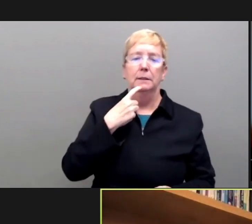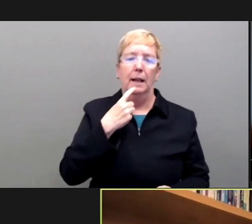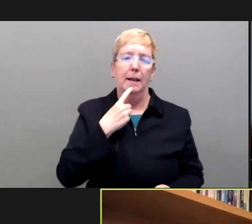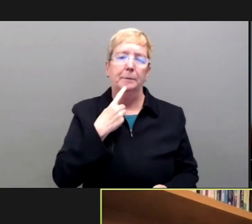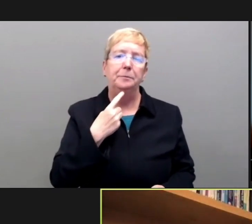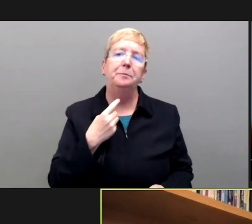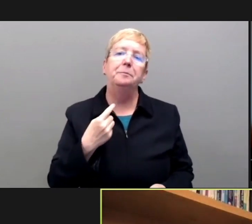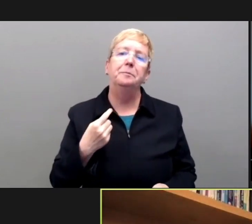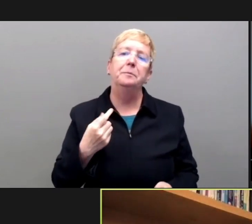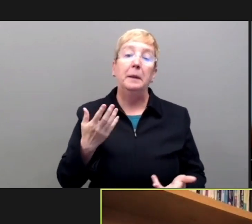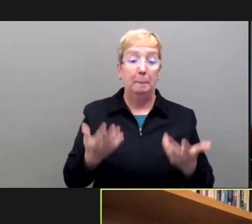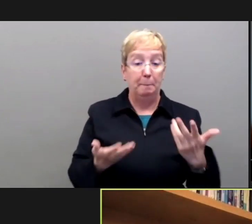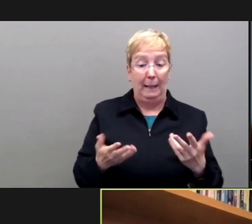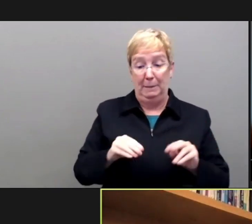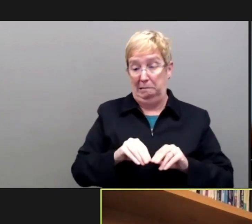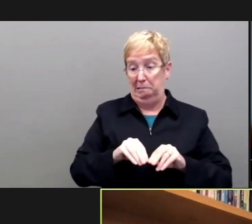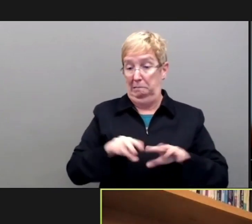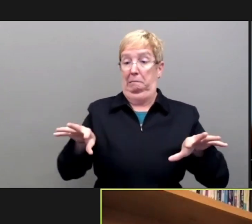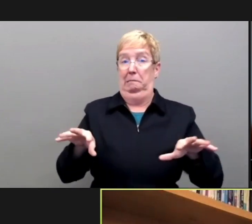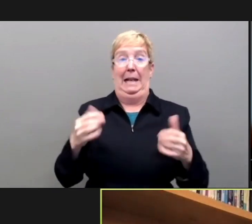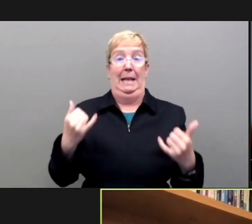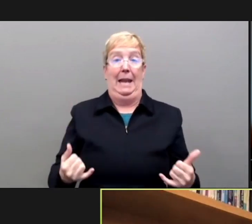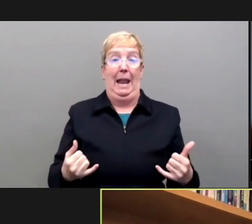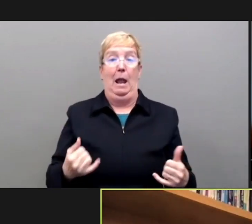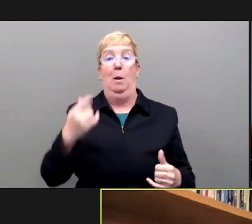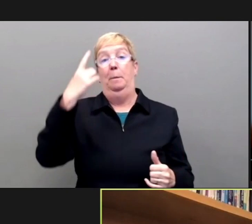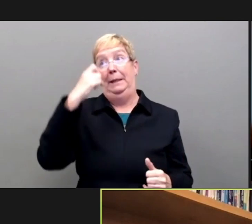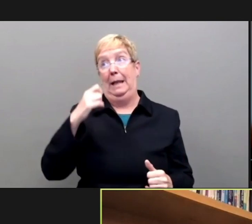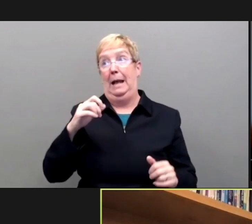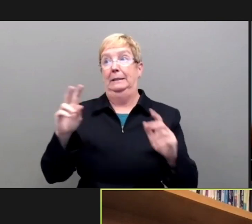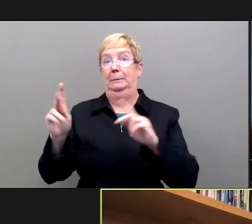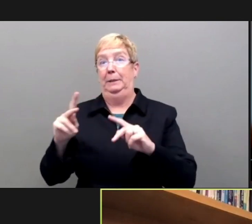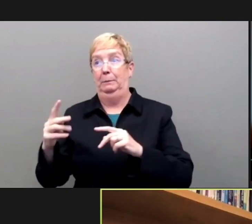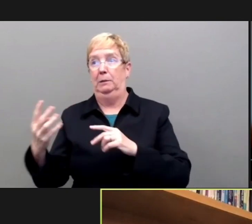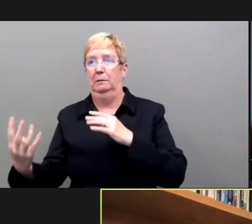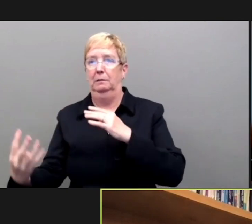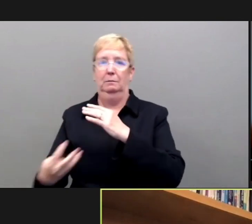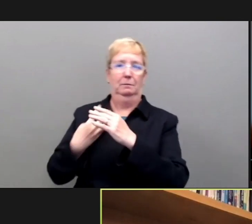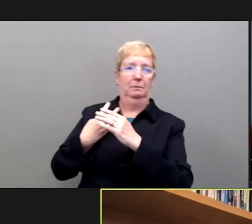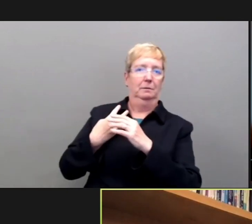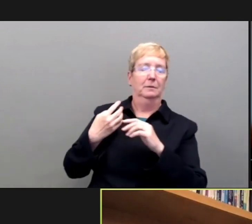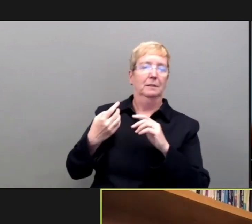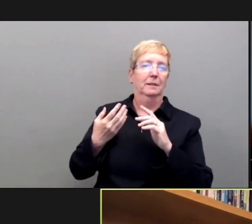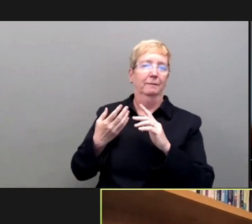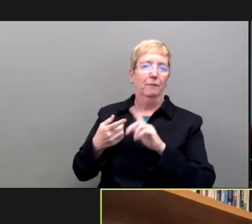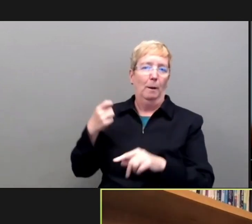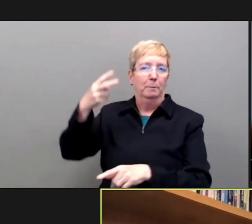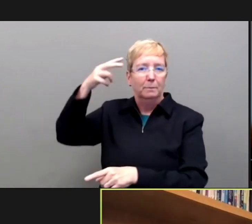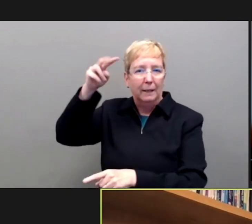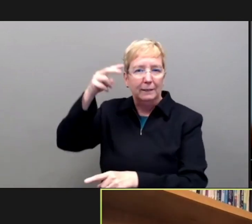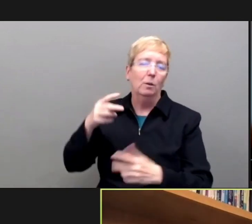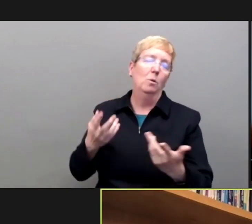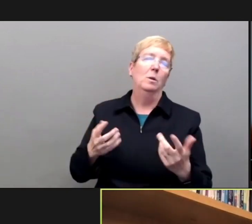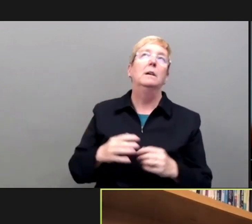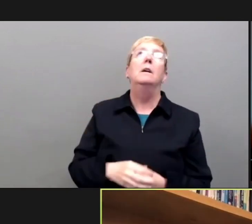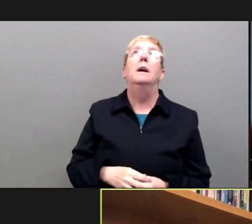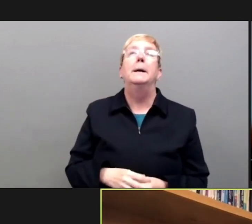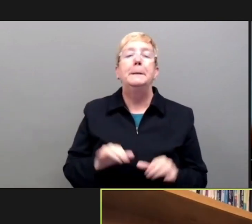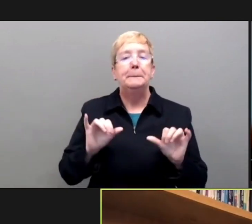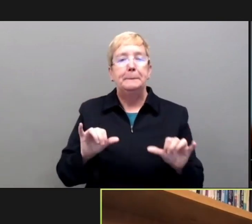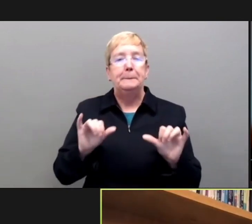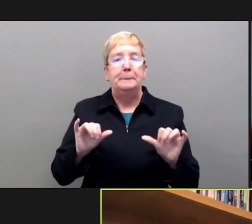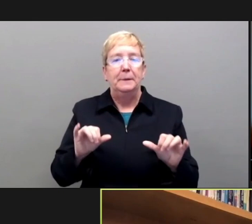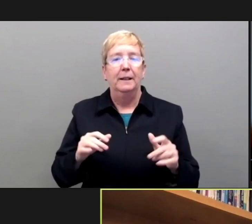the outbreak we're having right now in New Mexico is related to people immigrating across the border. And you know, the family